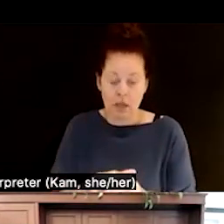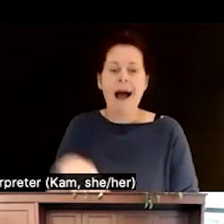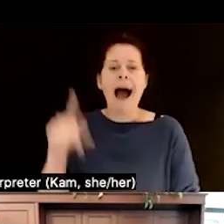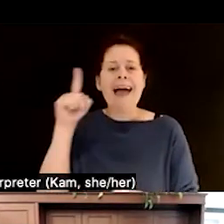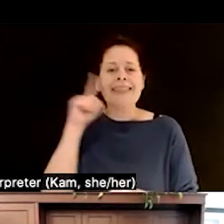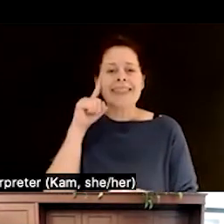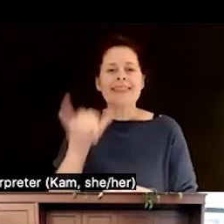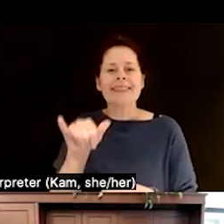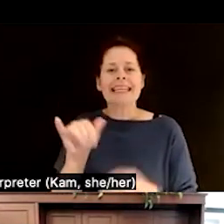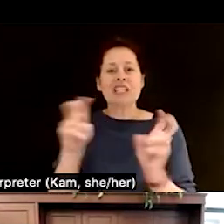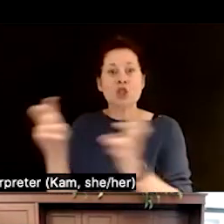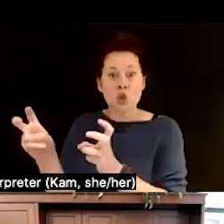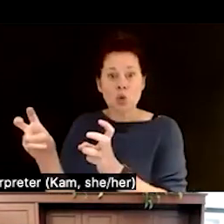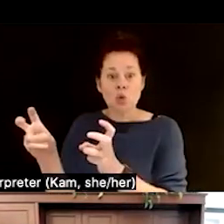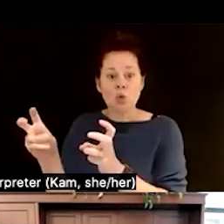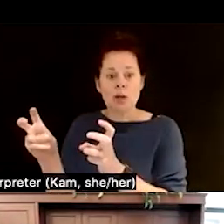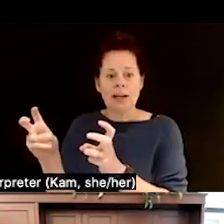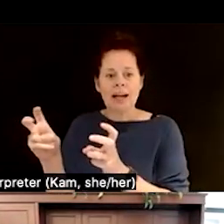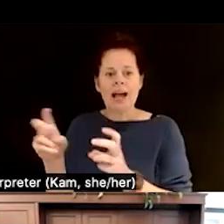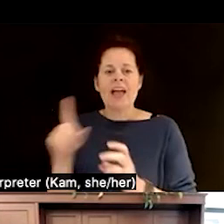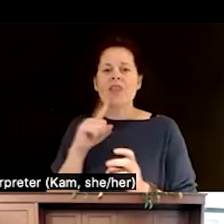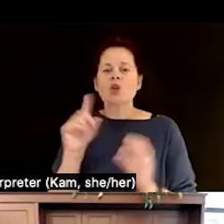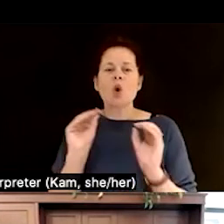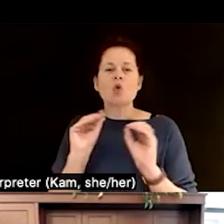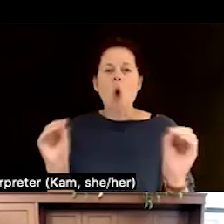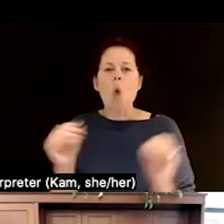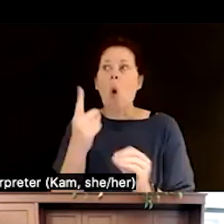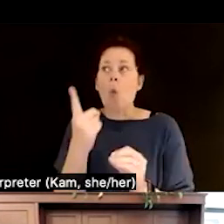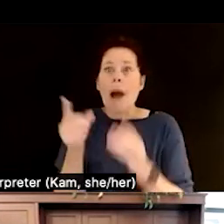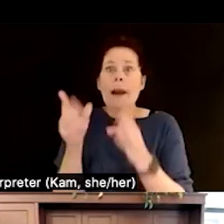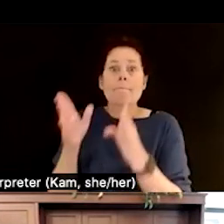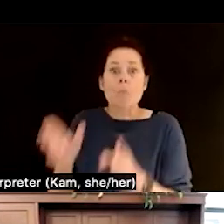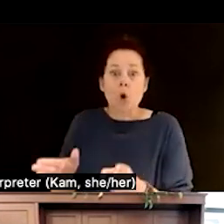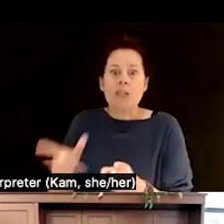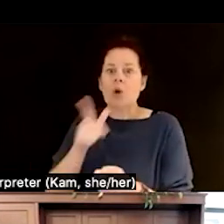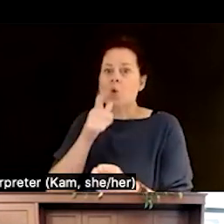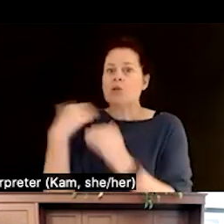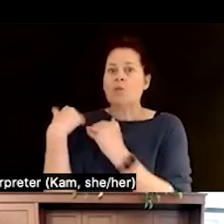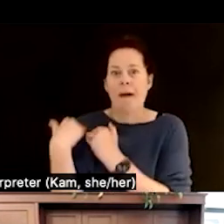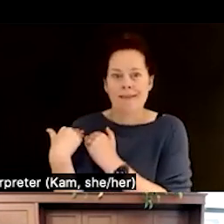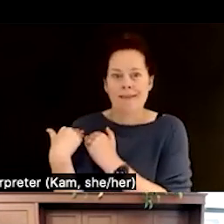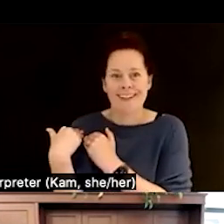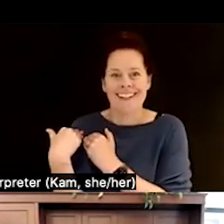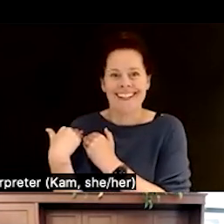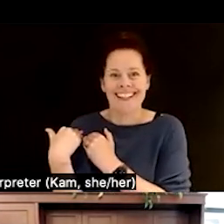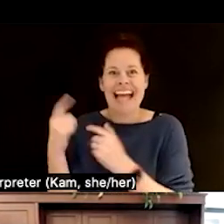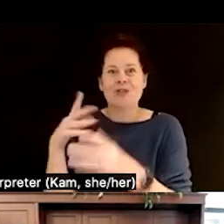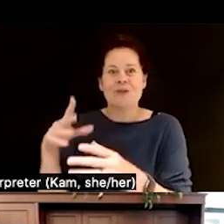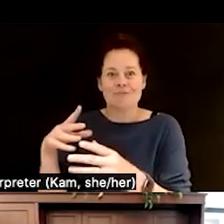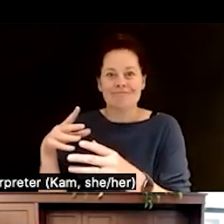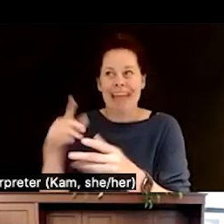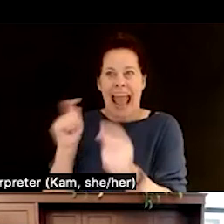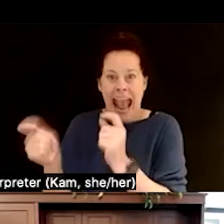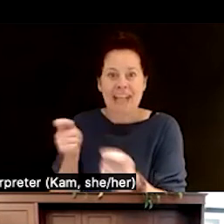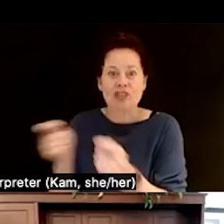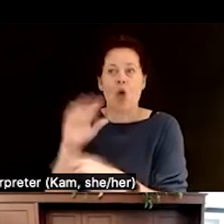is that there is no one person at the organization who can handle the accommodation request.